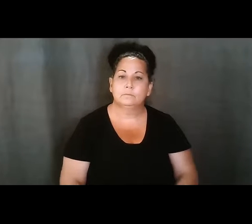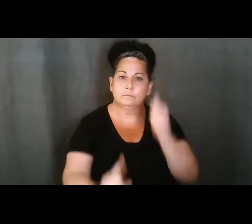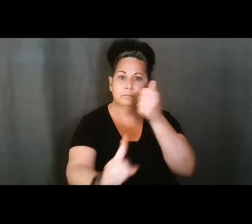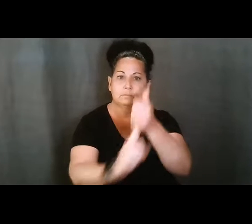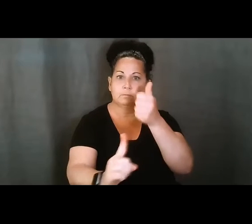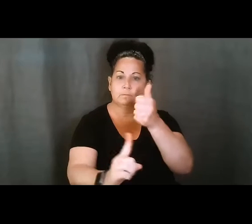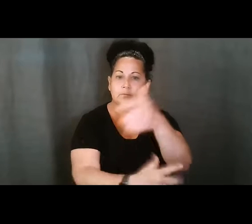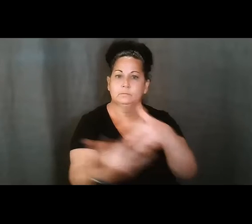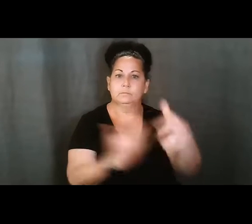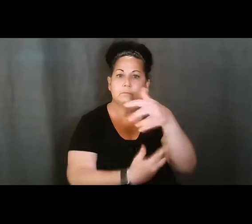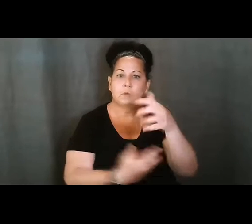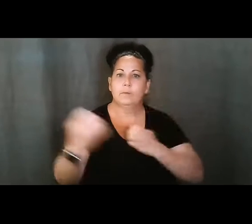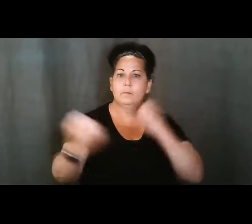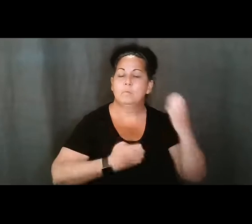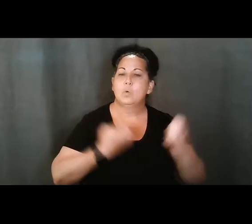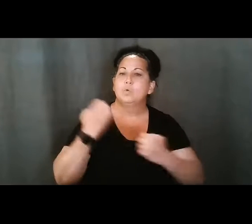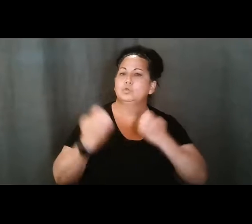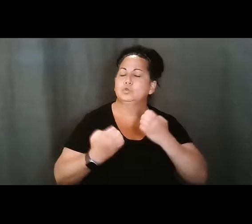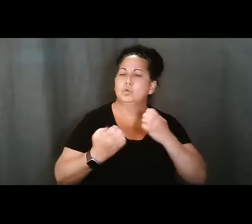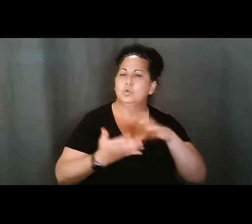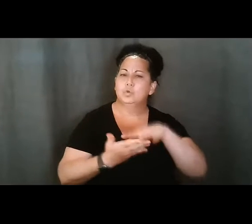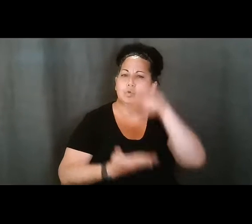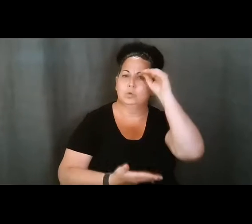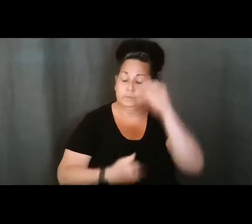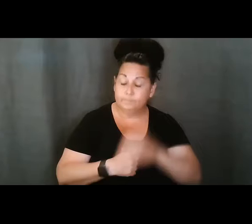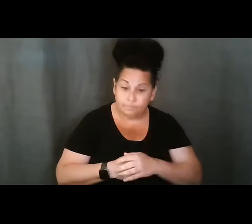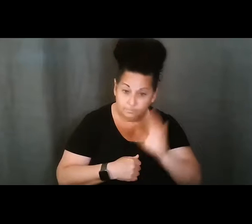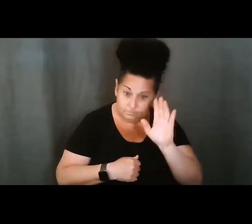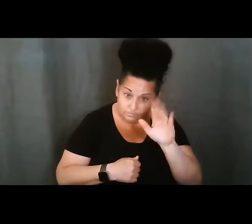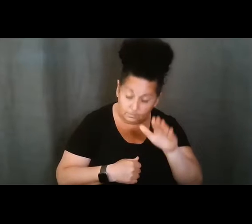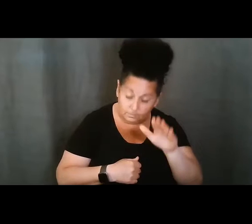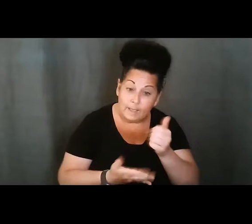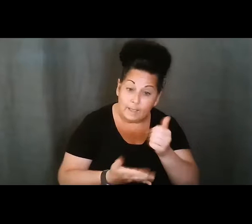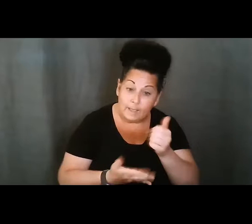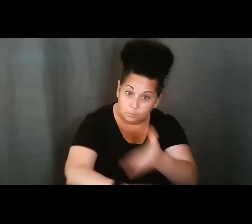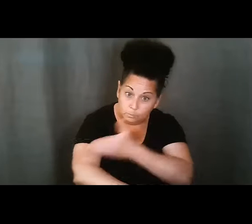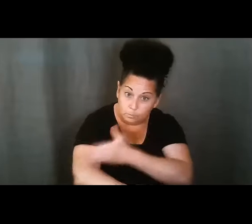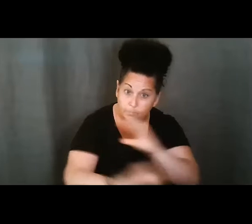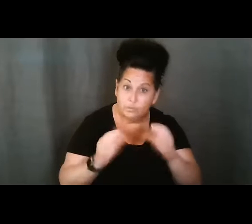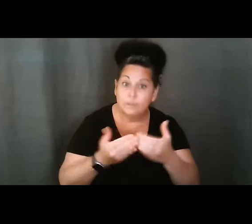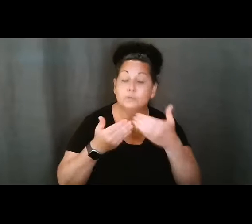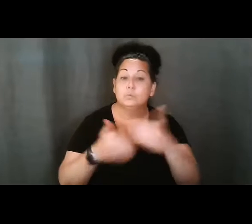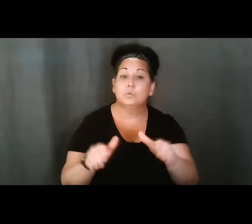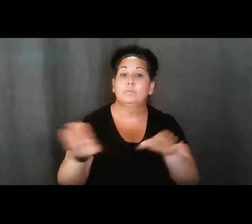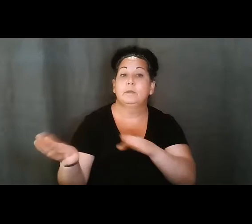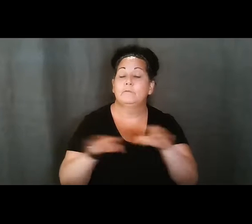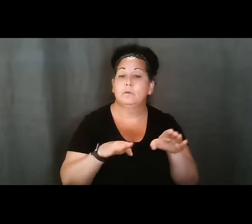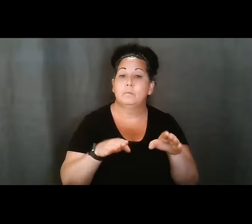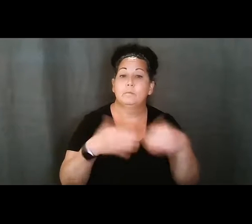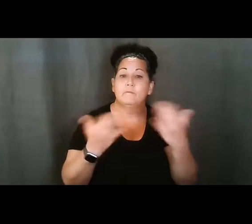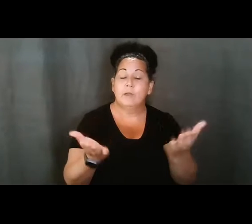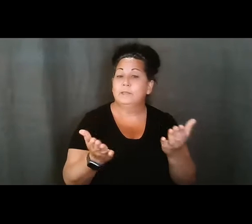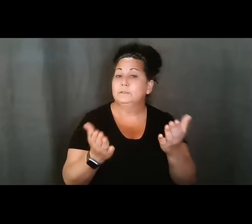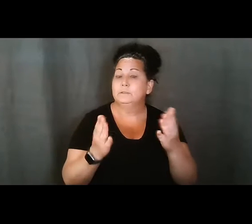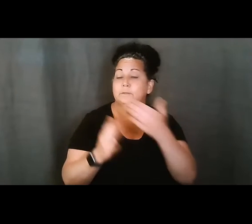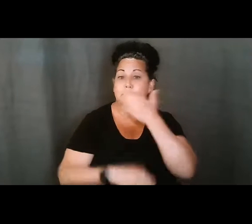emotional learning. It helps improve classroom behavior. It gives them better attitudes about themselves, others, and